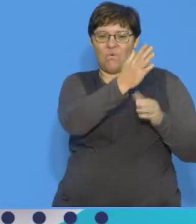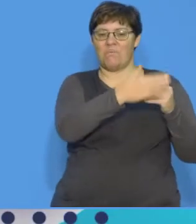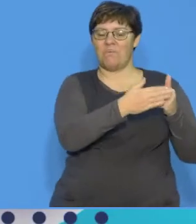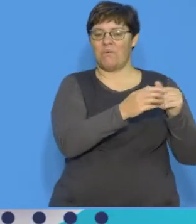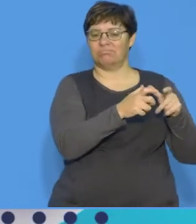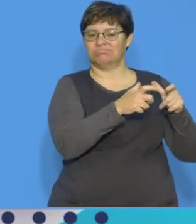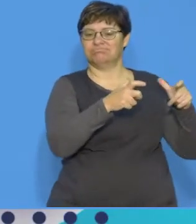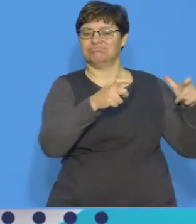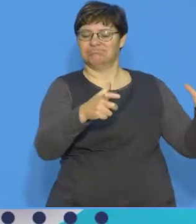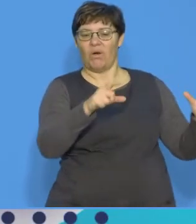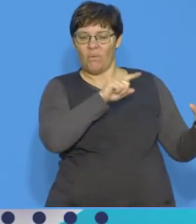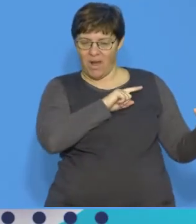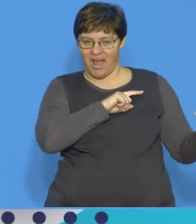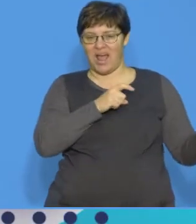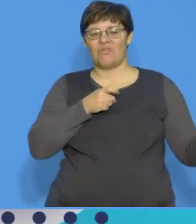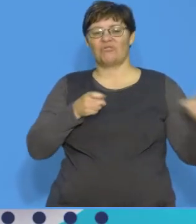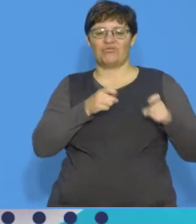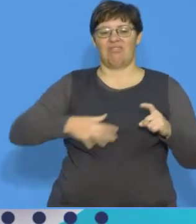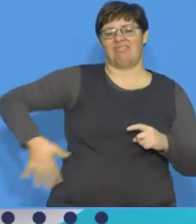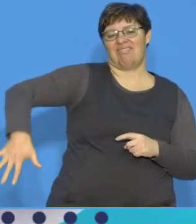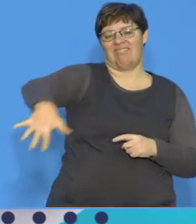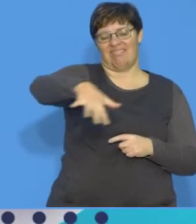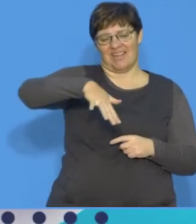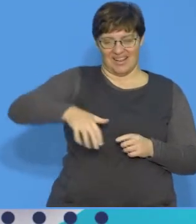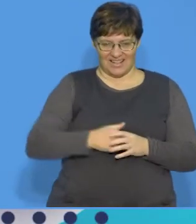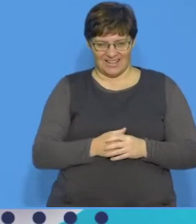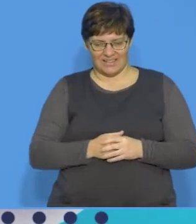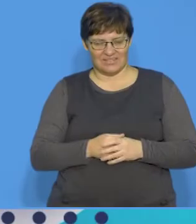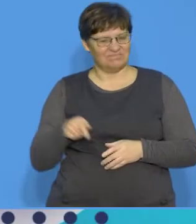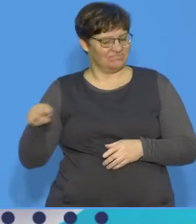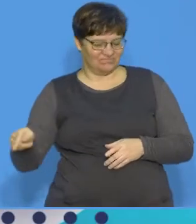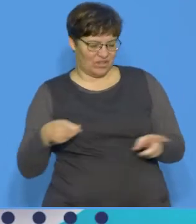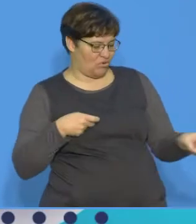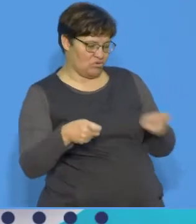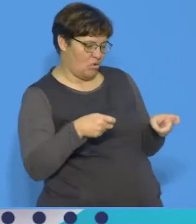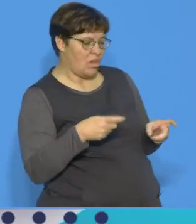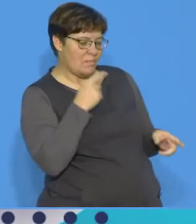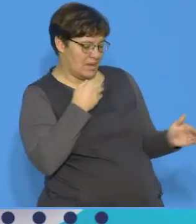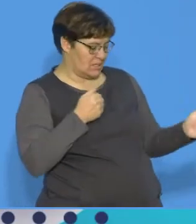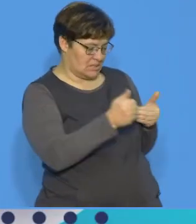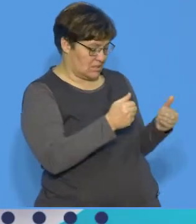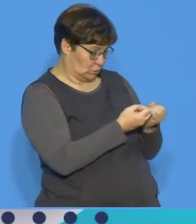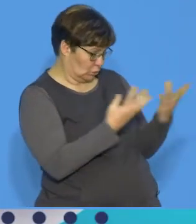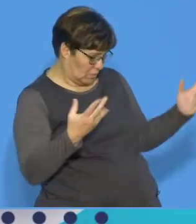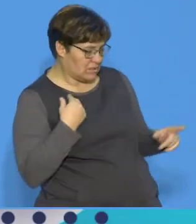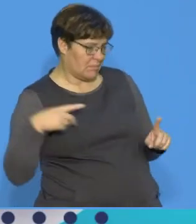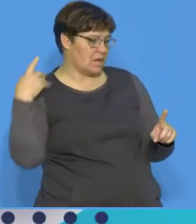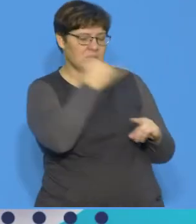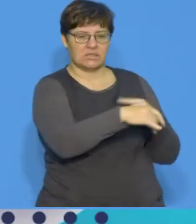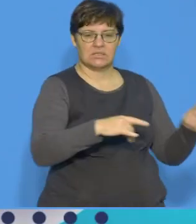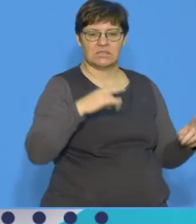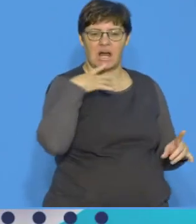are controlling the environment rather than the other way around. For example,